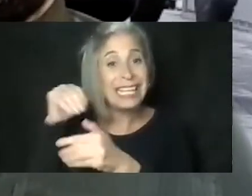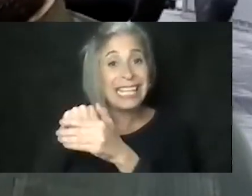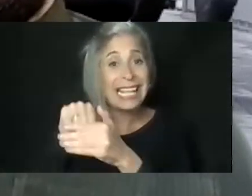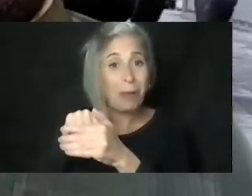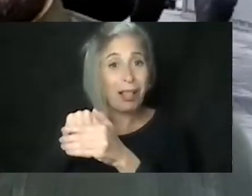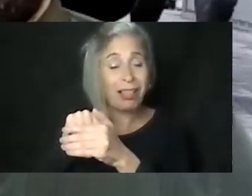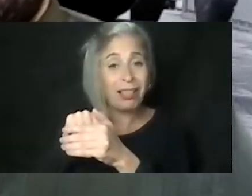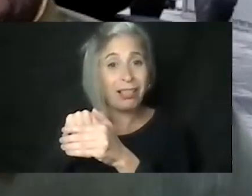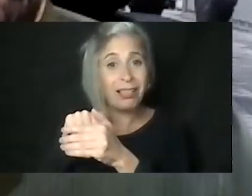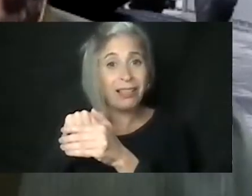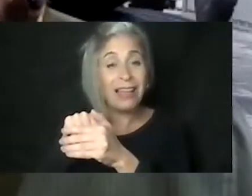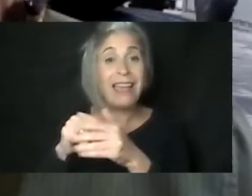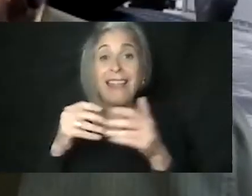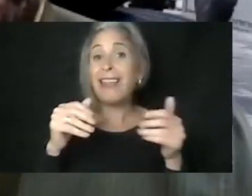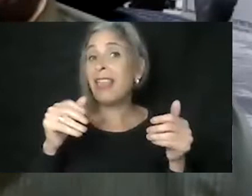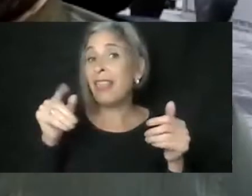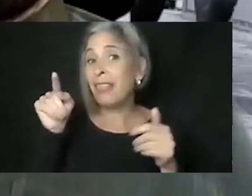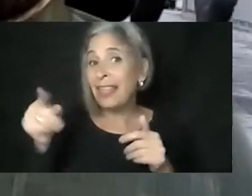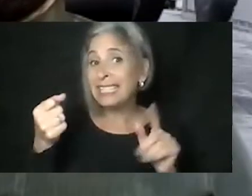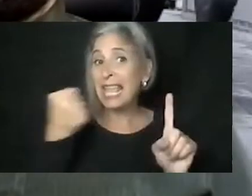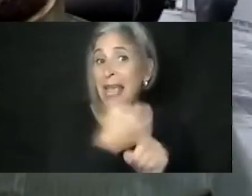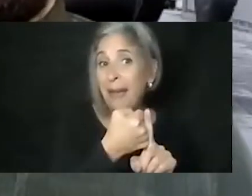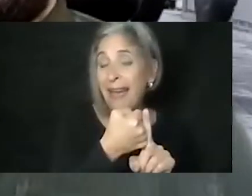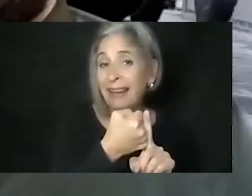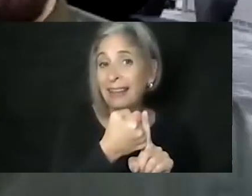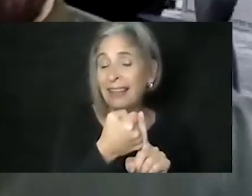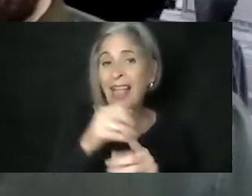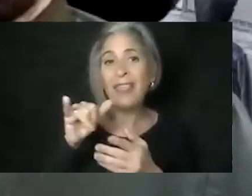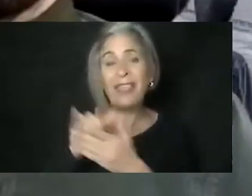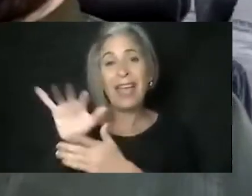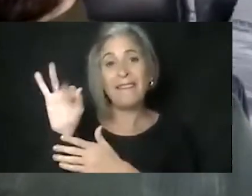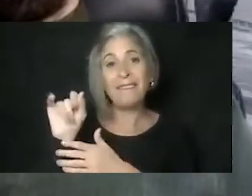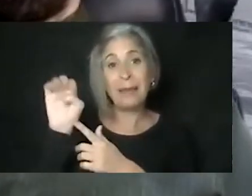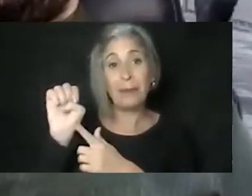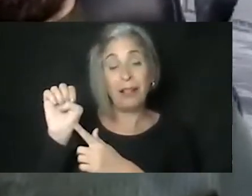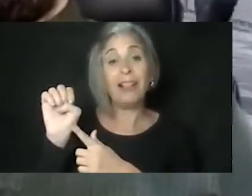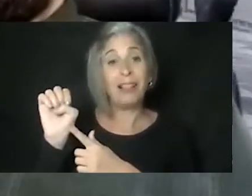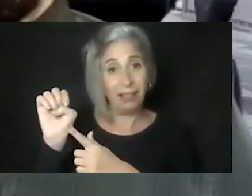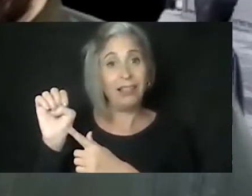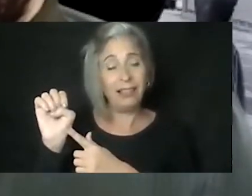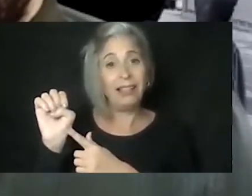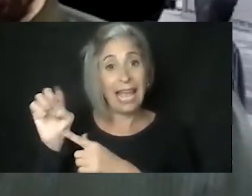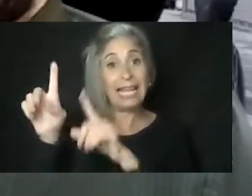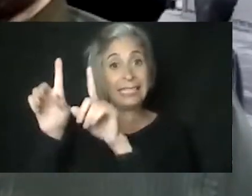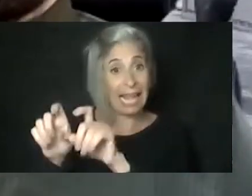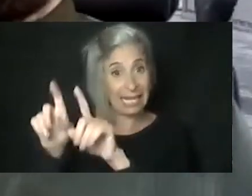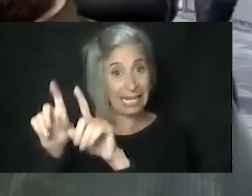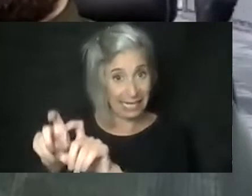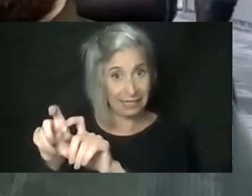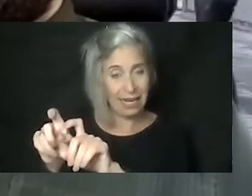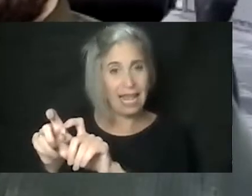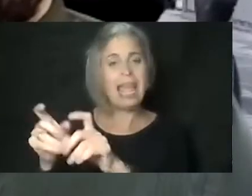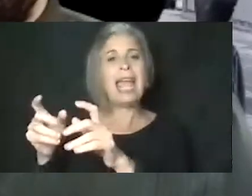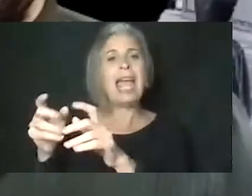accessible, not only has the impact been, that Fable has employed folks to test it and to engage in